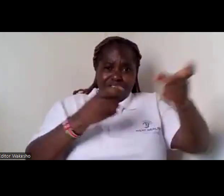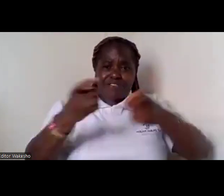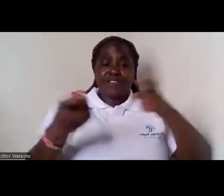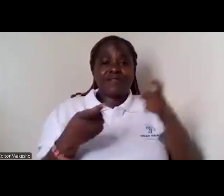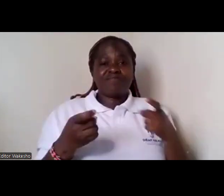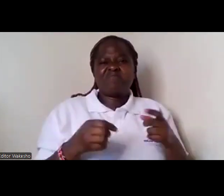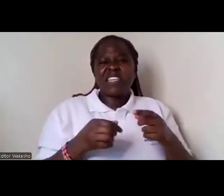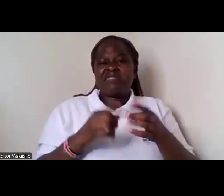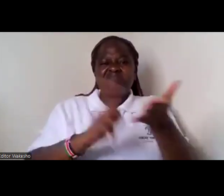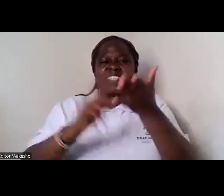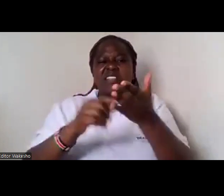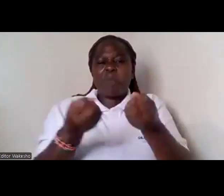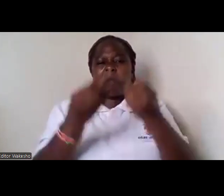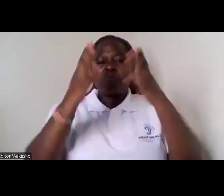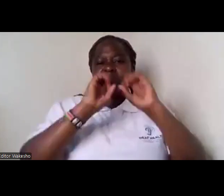much.